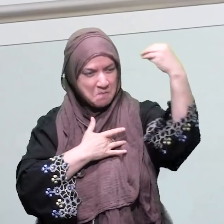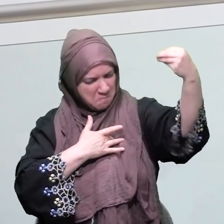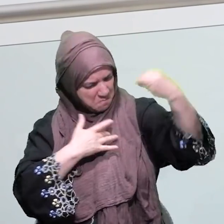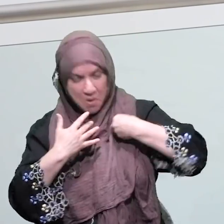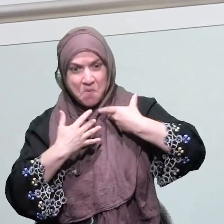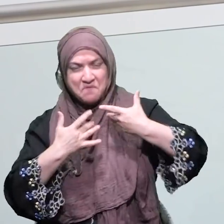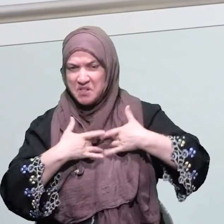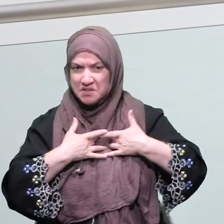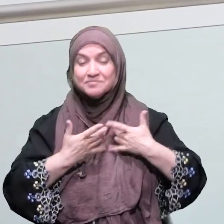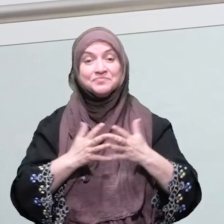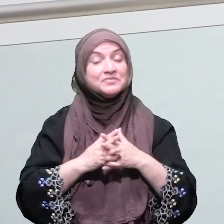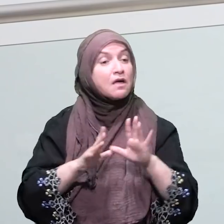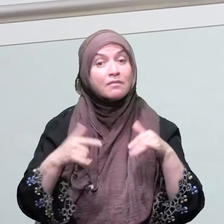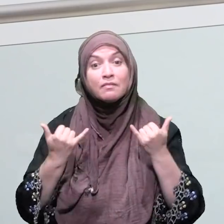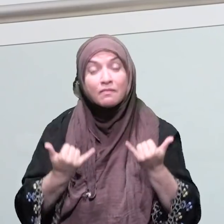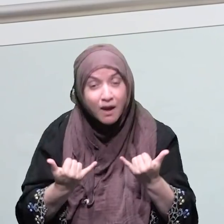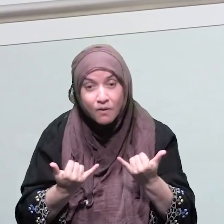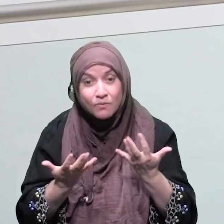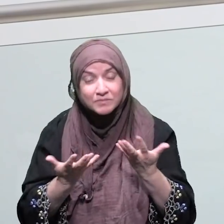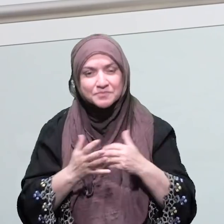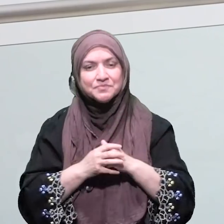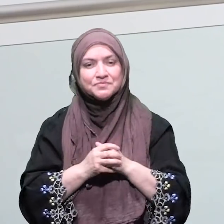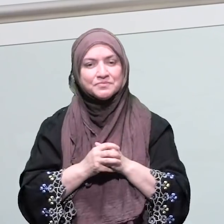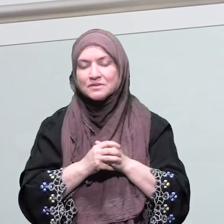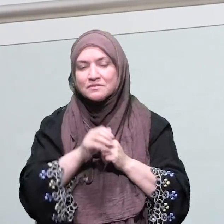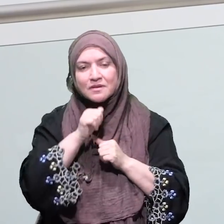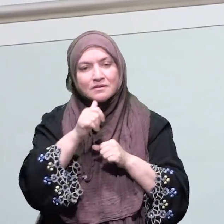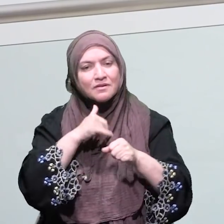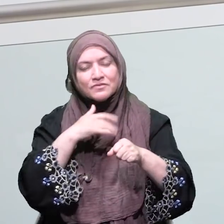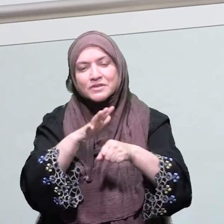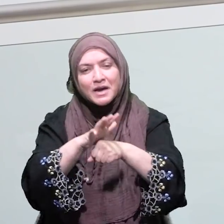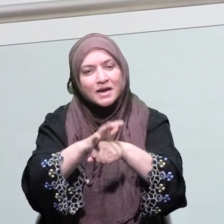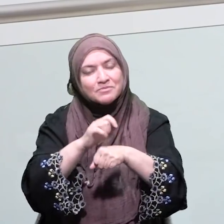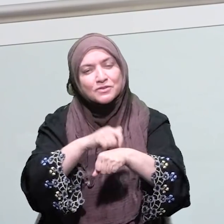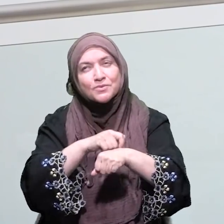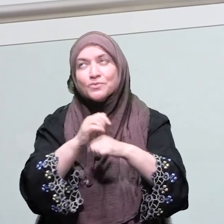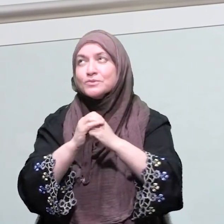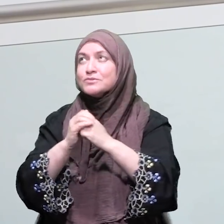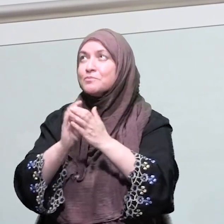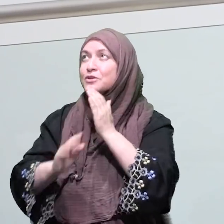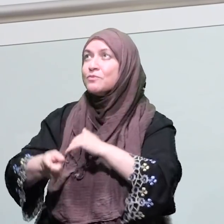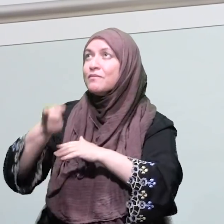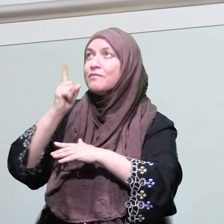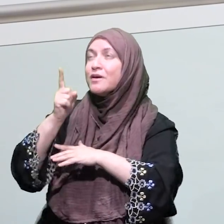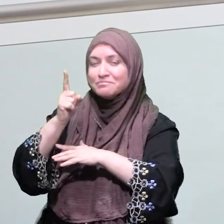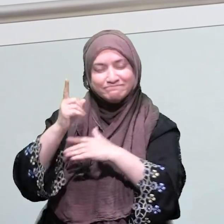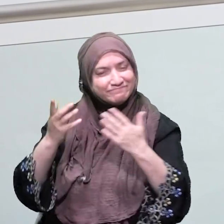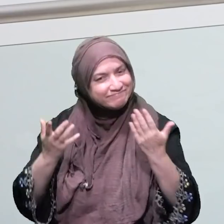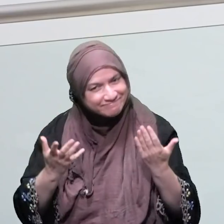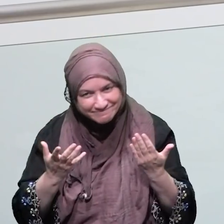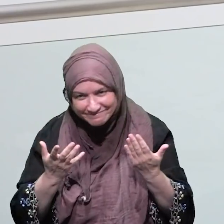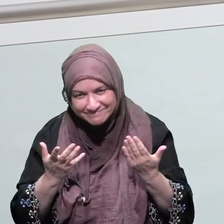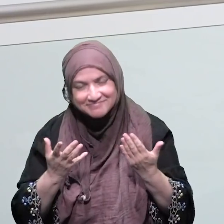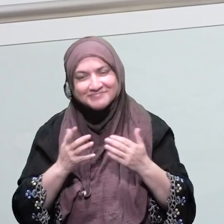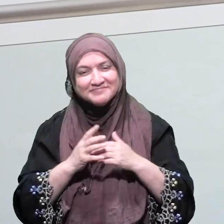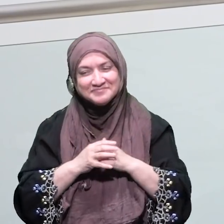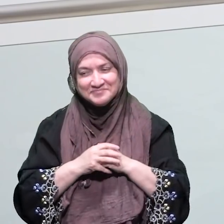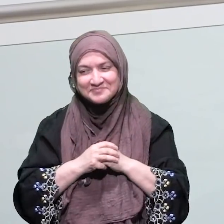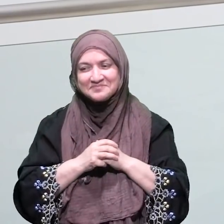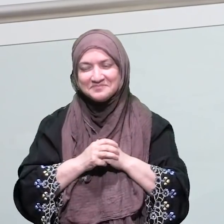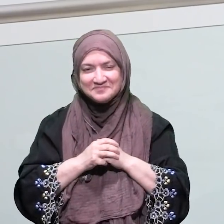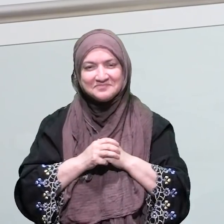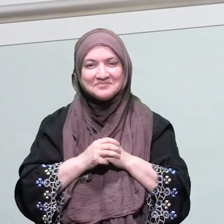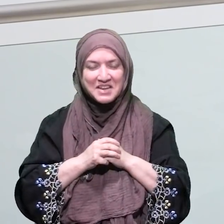ta'ala. I'll share with you this last narration, inshallah, just because of time. And it is a powerful narration. And I want you to think about it because